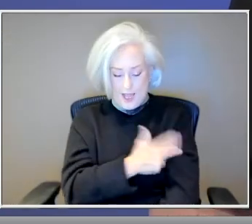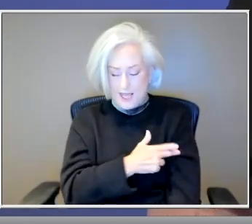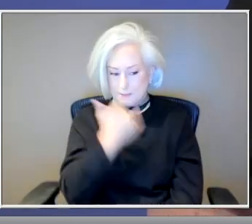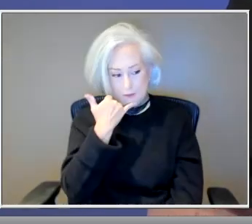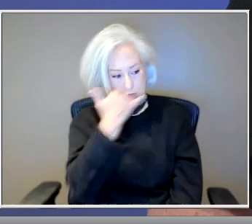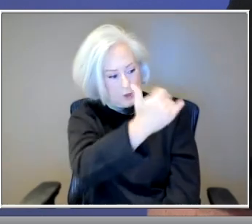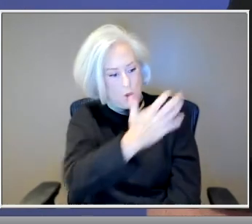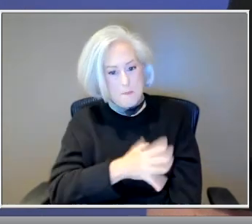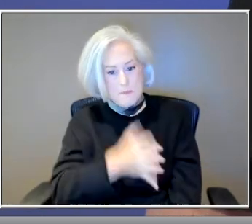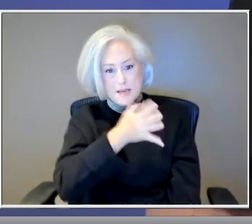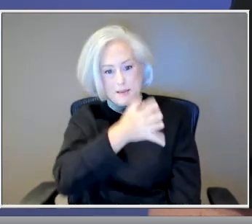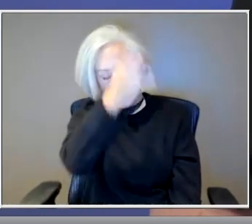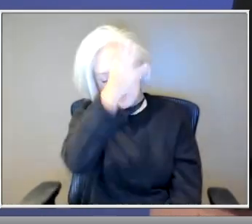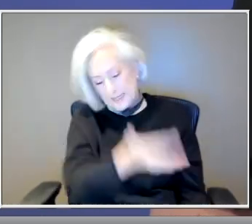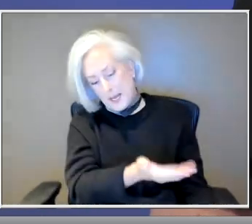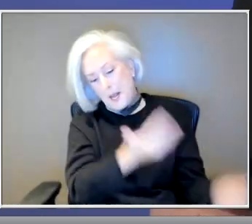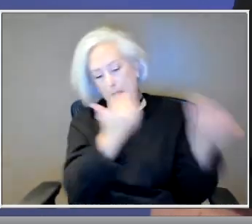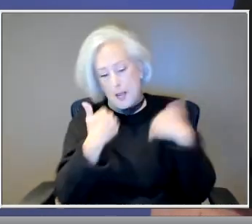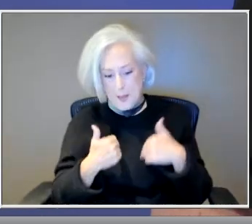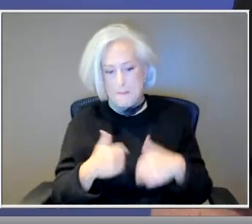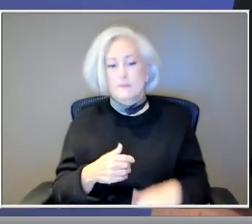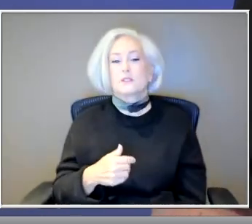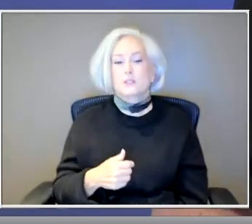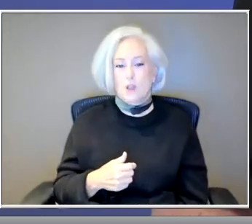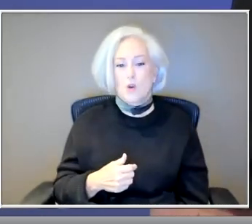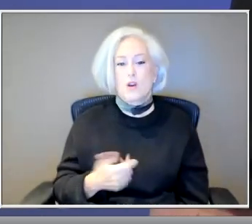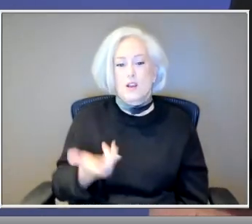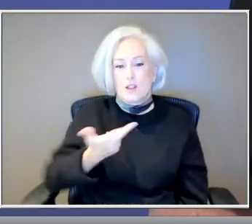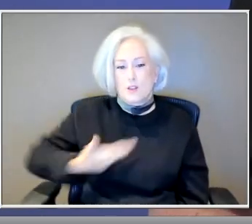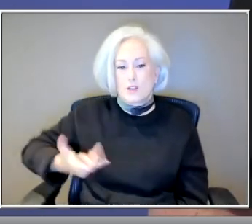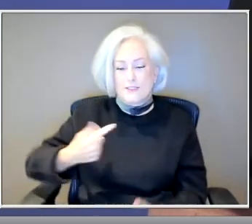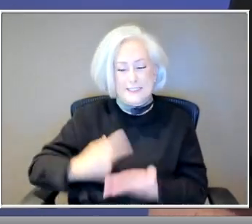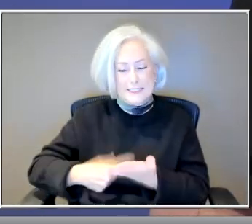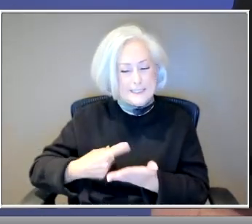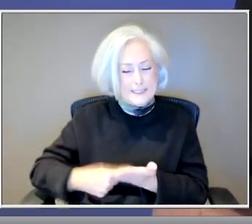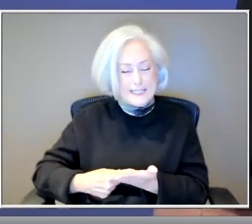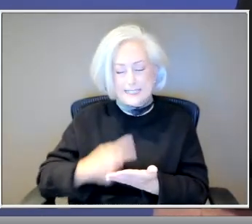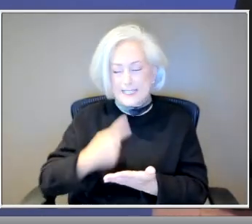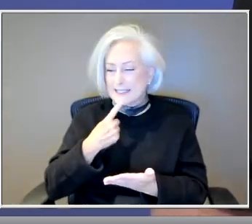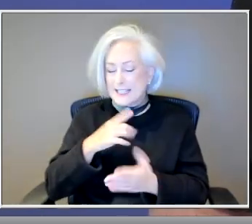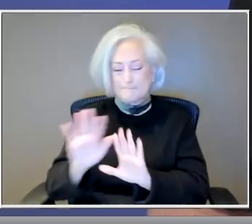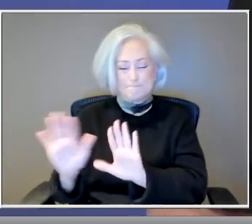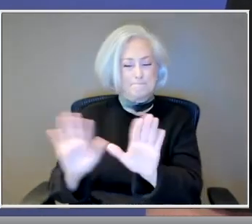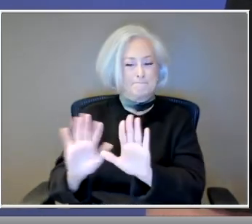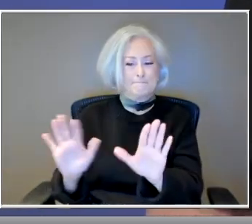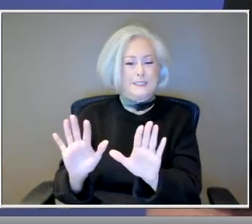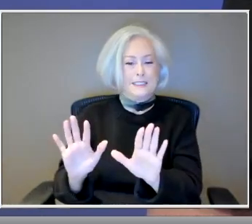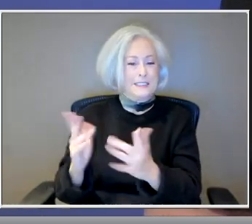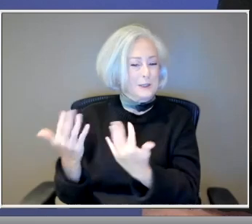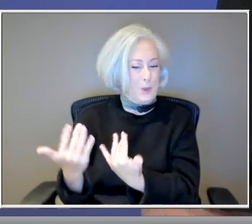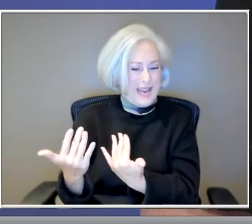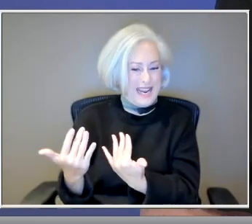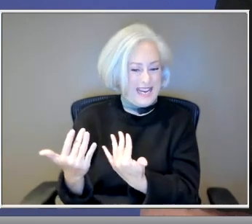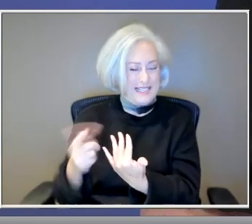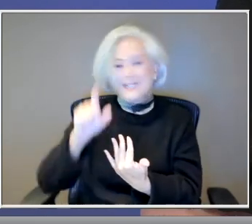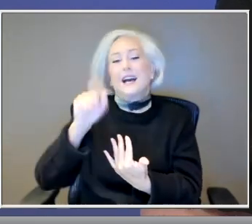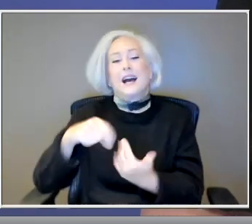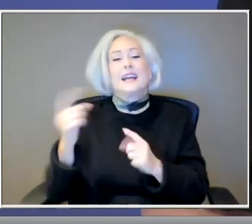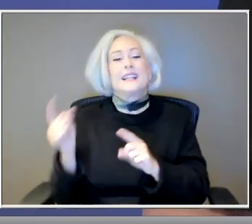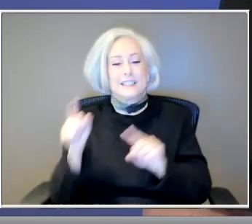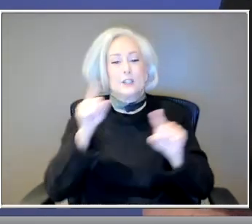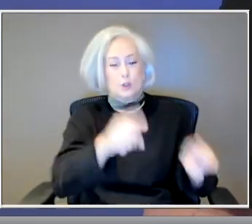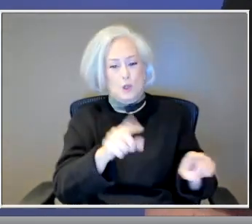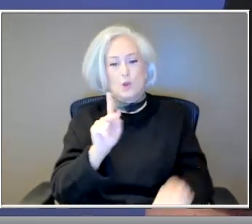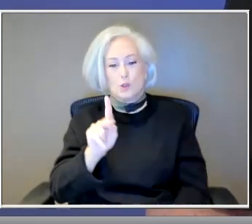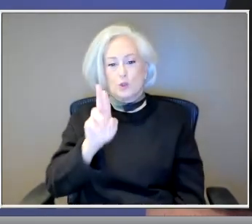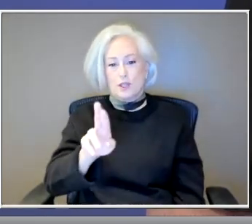and they were discussing that, and I just said, yeah, let's not do this right now. Let's figure out, I need to go where they know me, which was